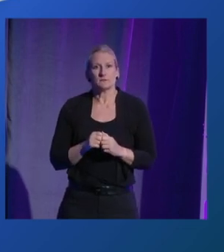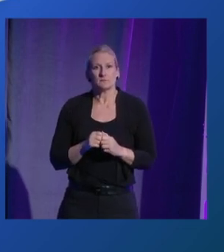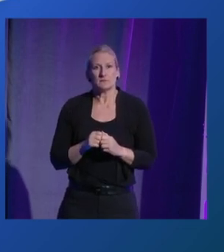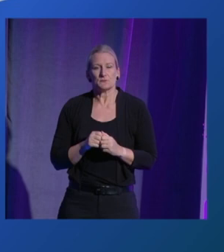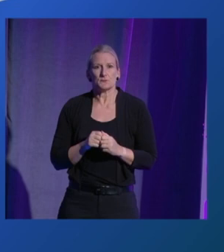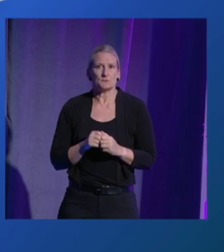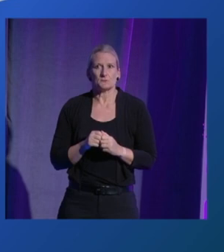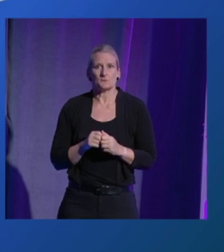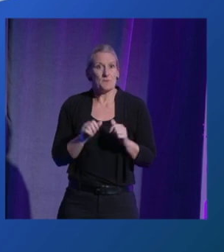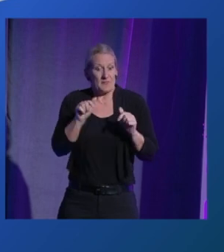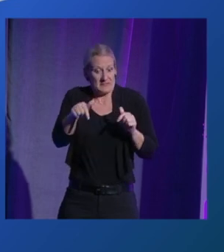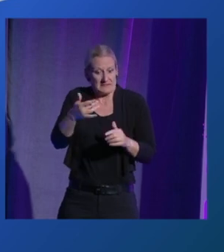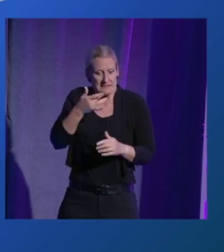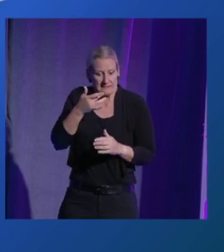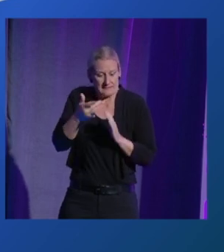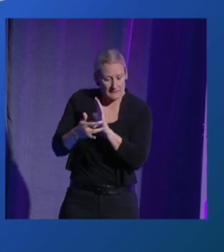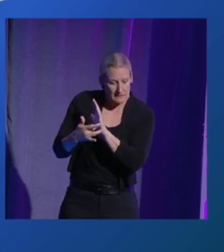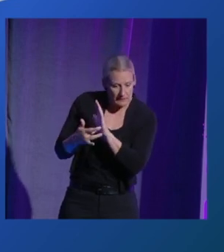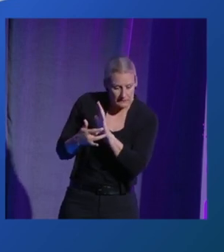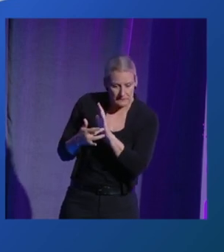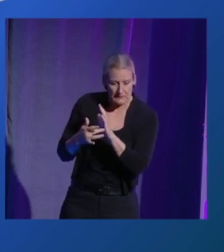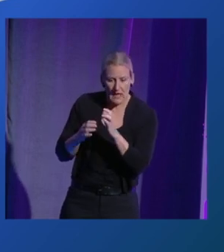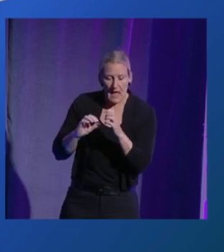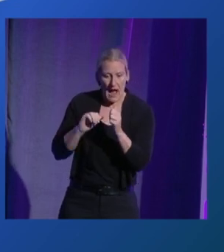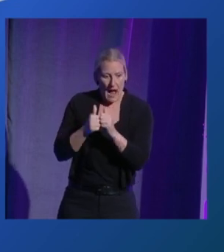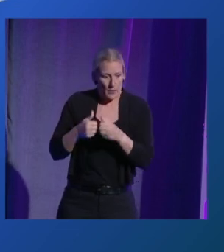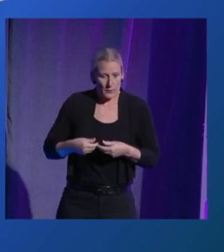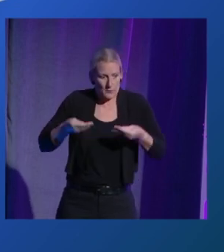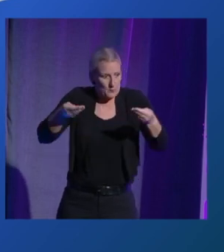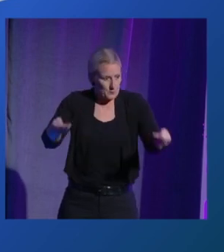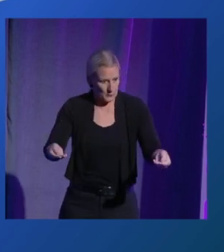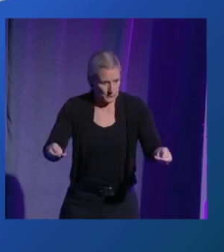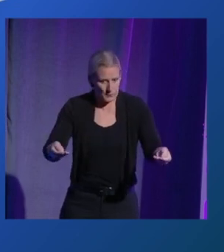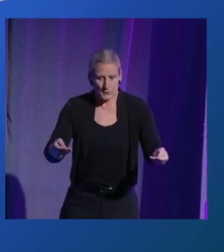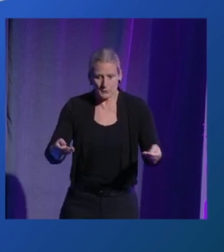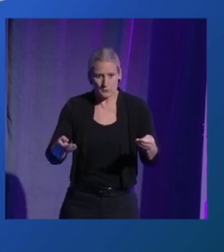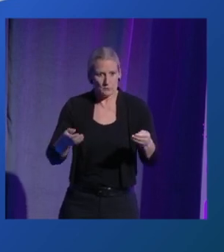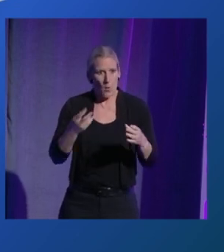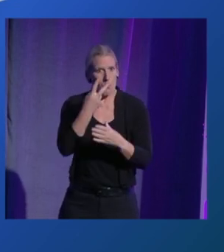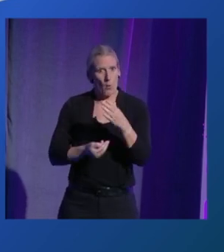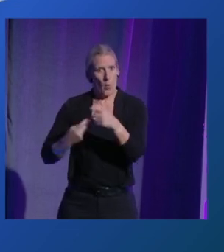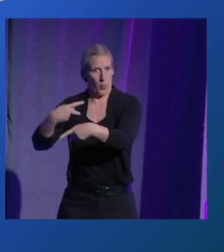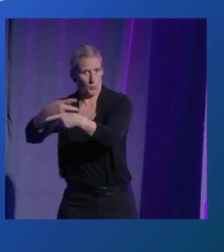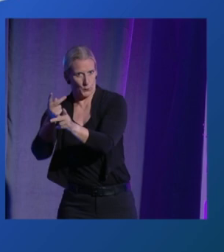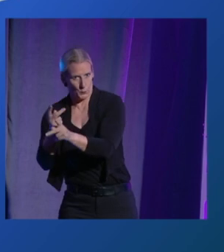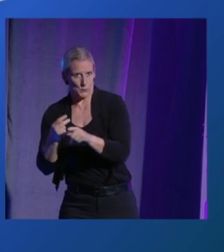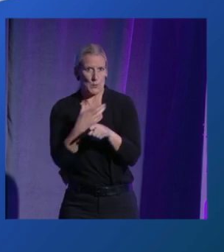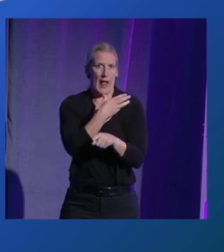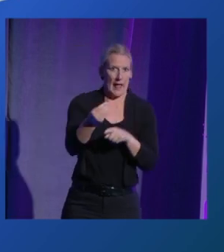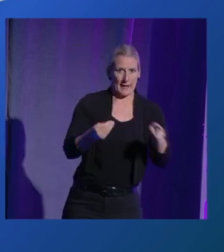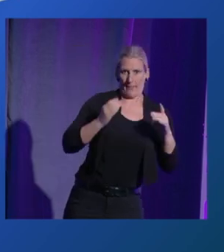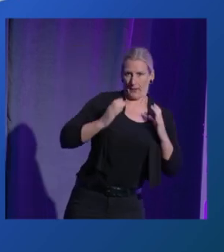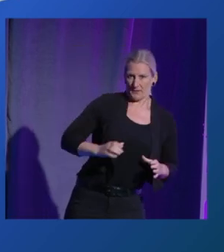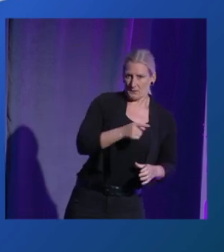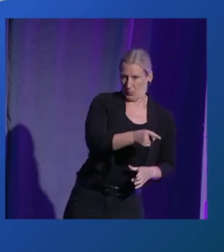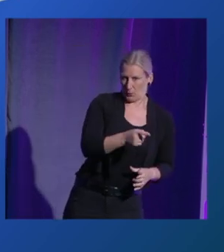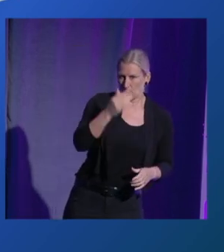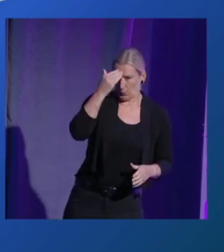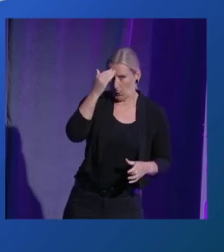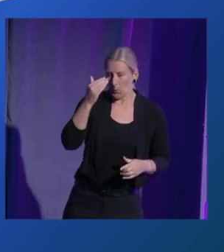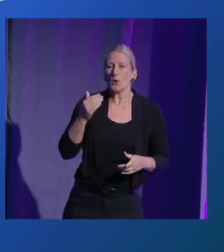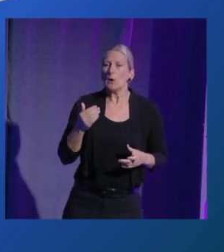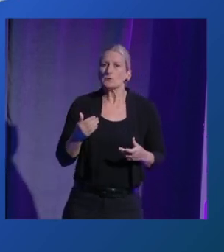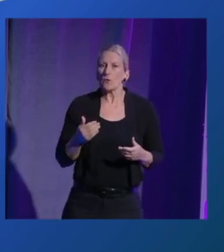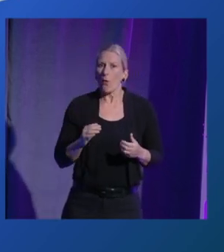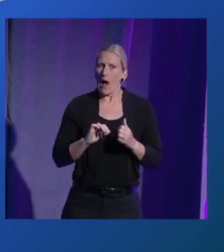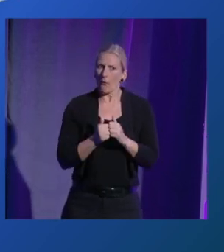to uh consumers and customers and how we see that you know changing the way that we're able to deliver um Solutions to customers